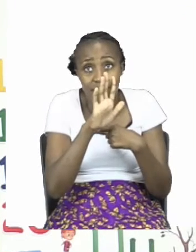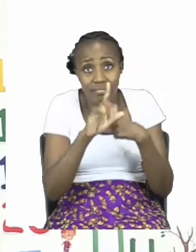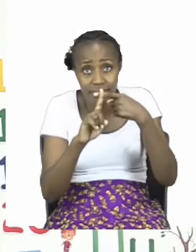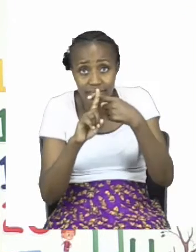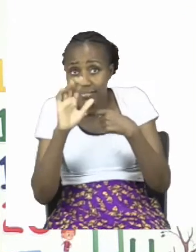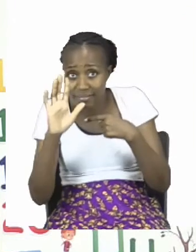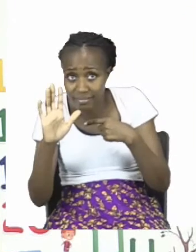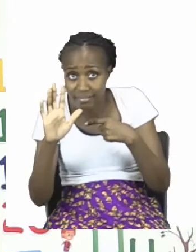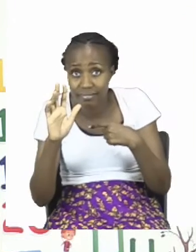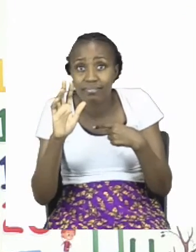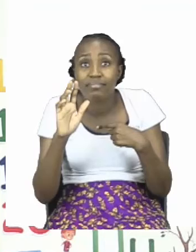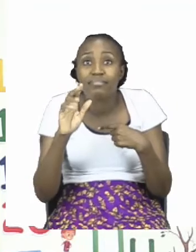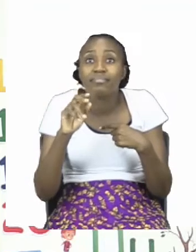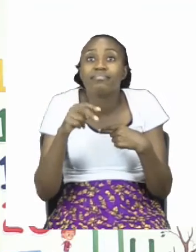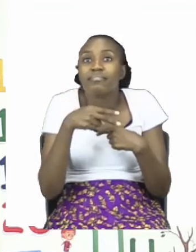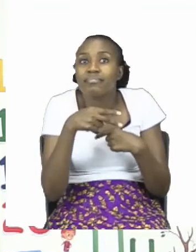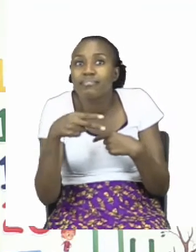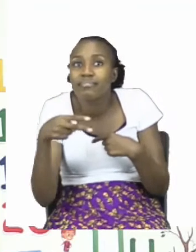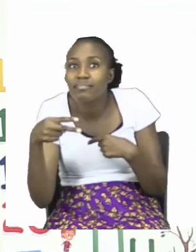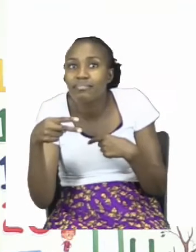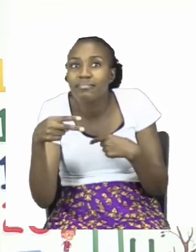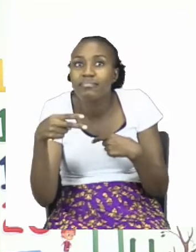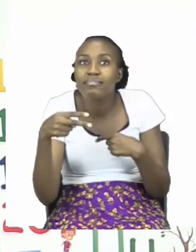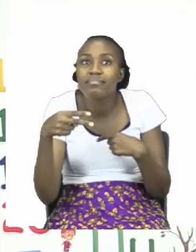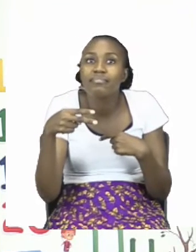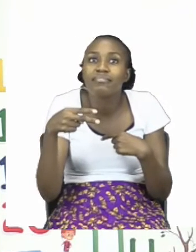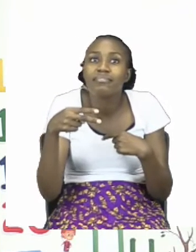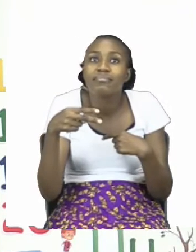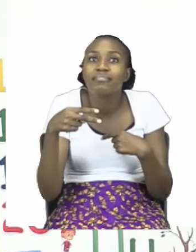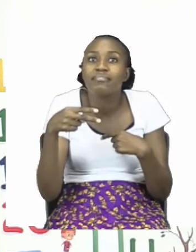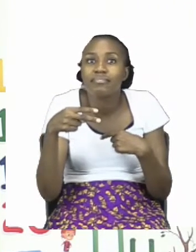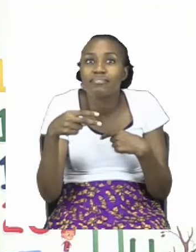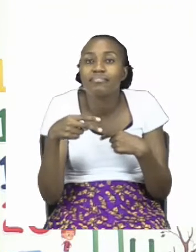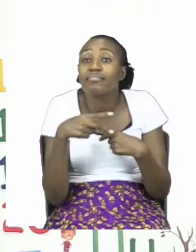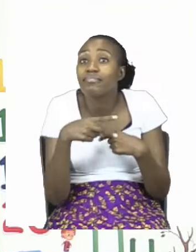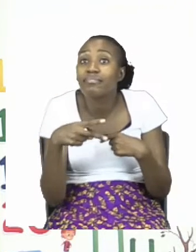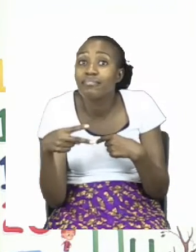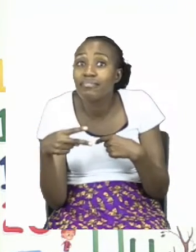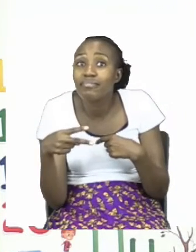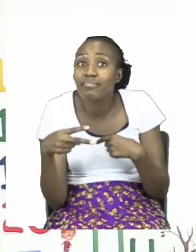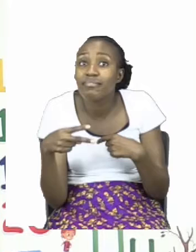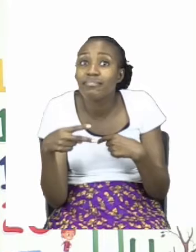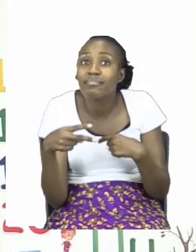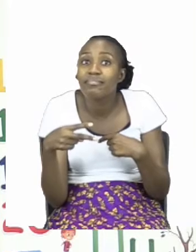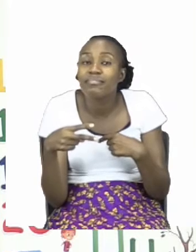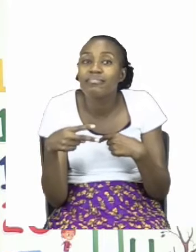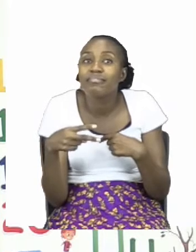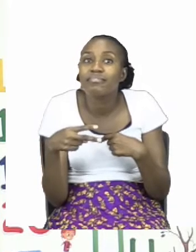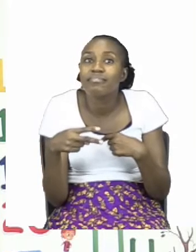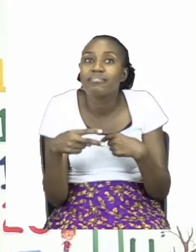and this $5 coin and say $5 plus $5, we will